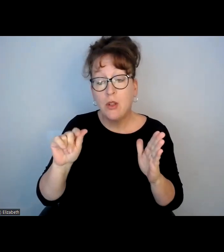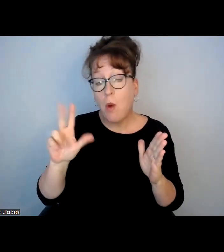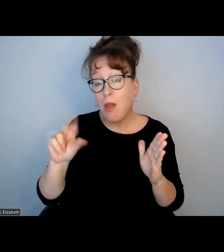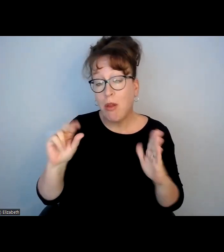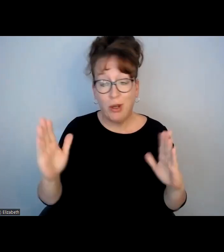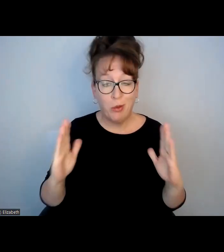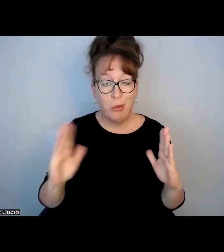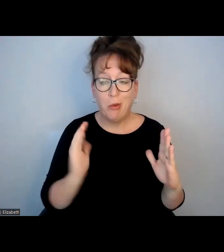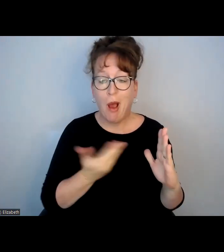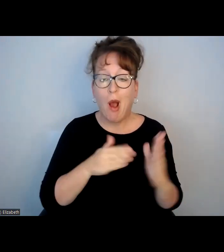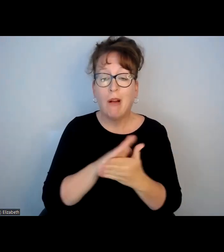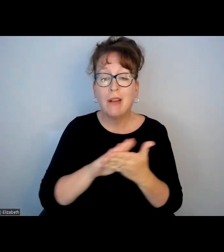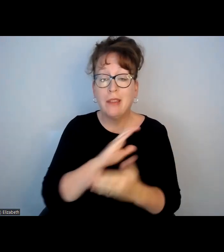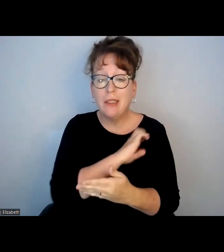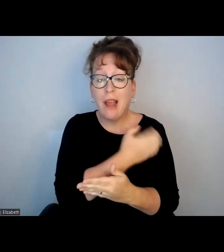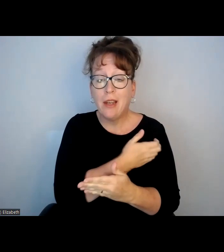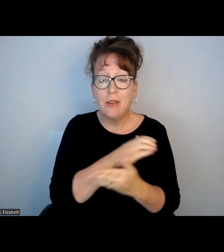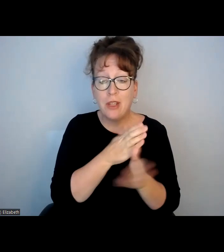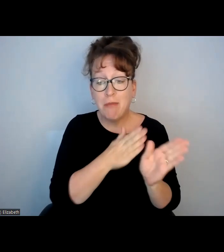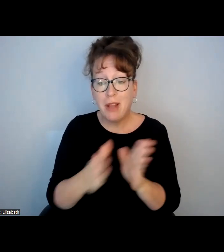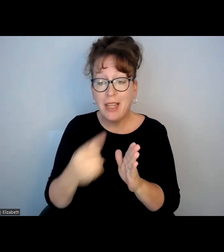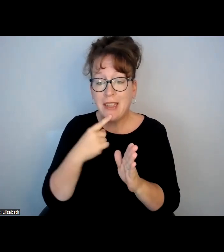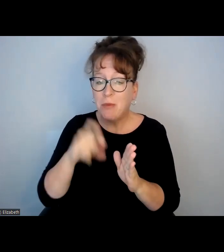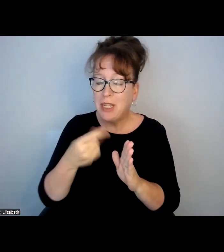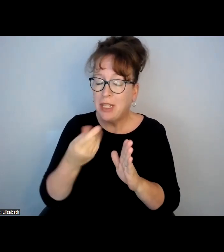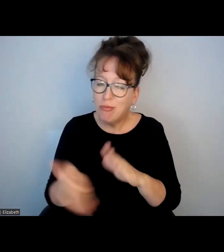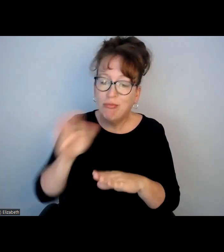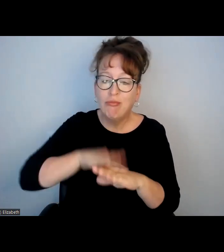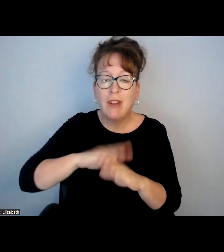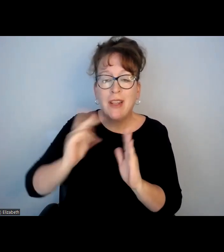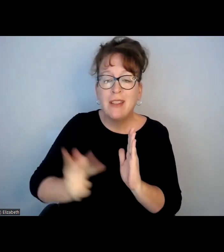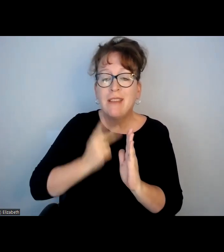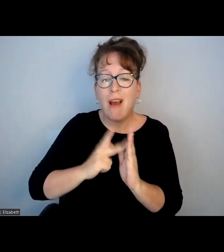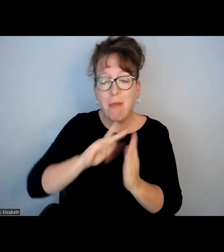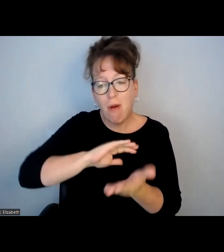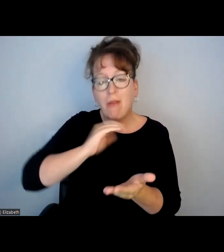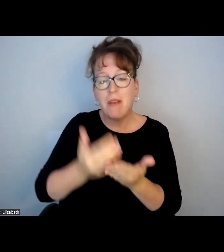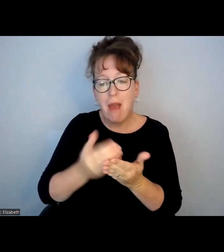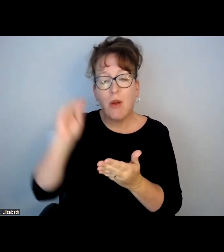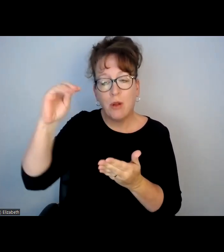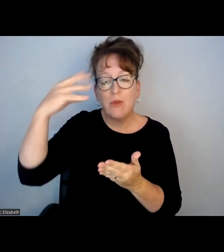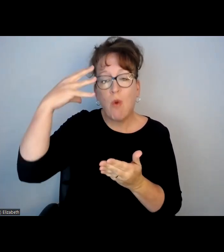says we need to do is roughly double the amount of solar that we've deployed over the last 15 years or so.